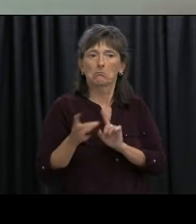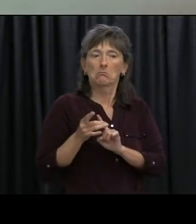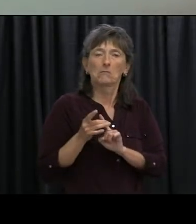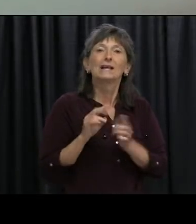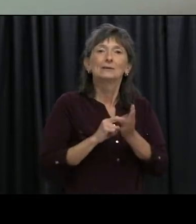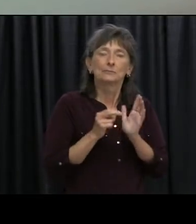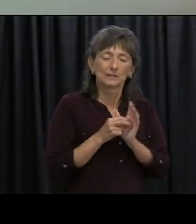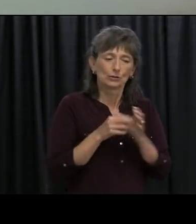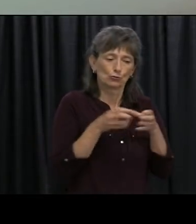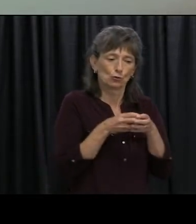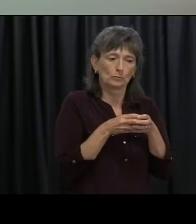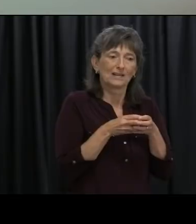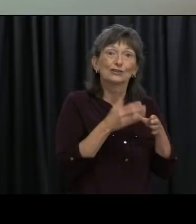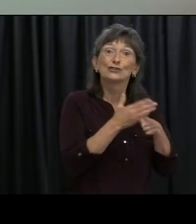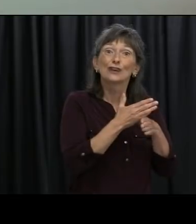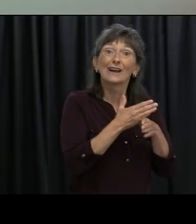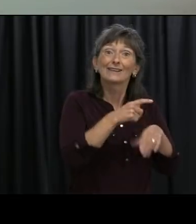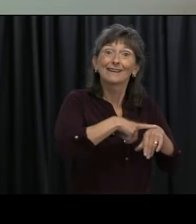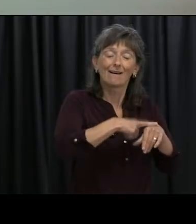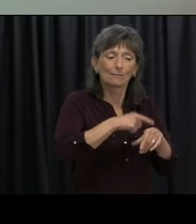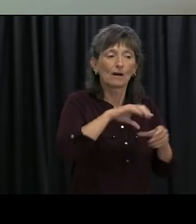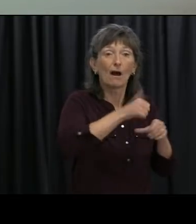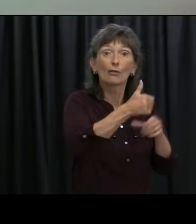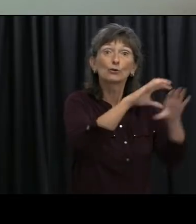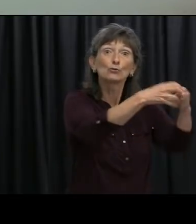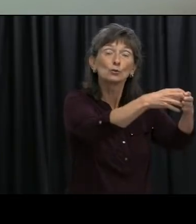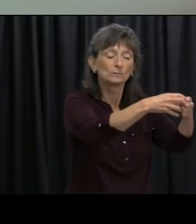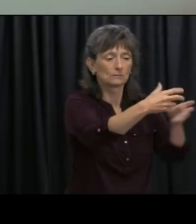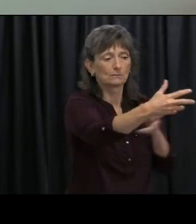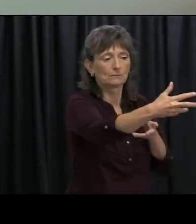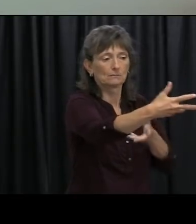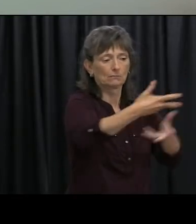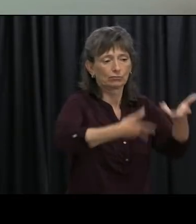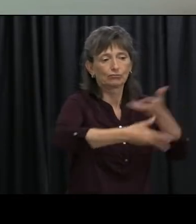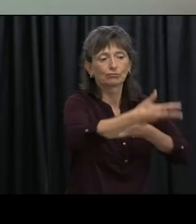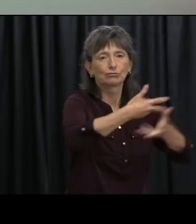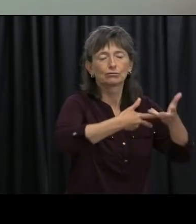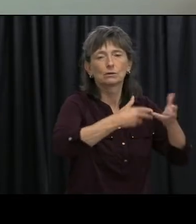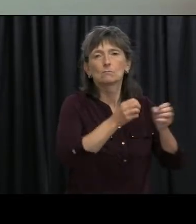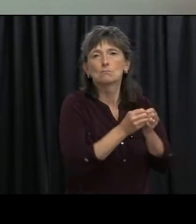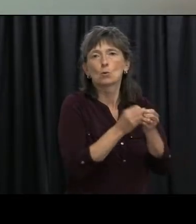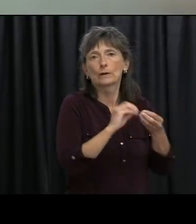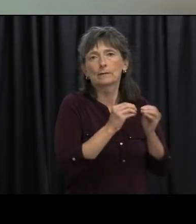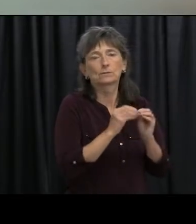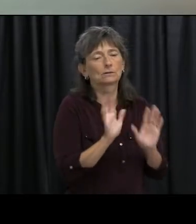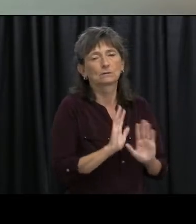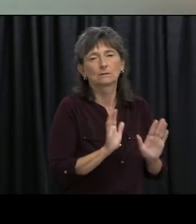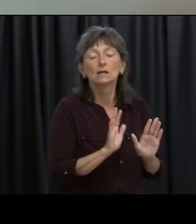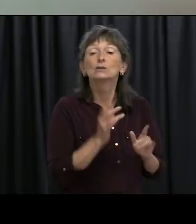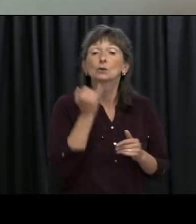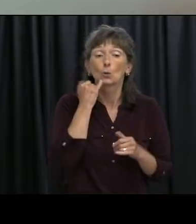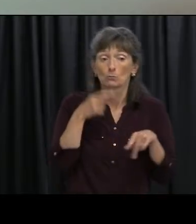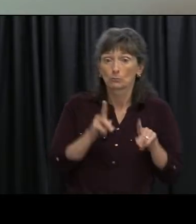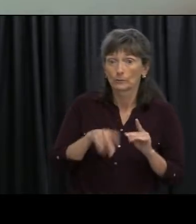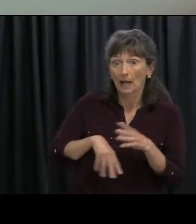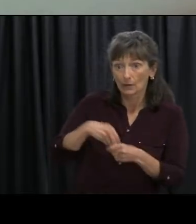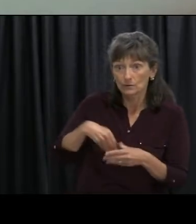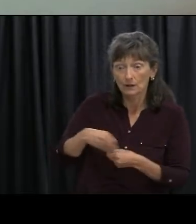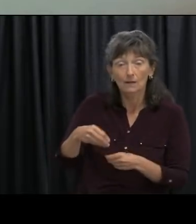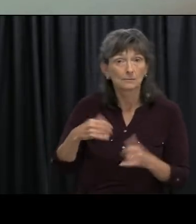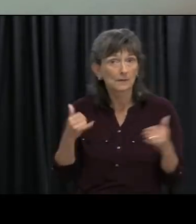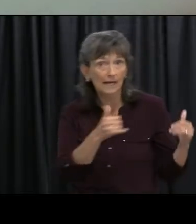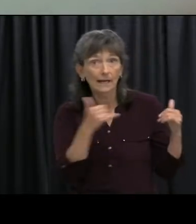So what we're trying to do is to allow kids to be able to play outdoors, to allow some of that